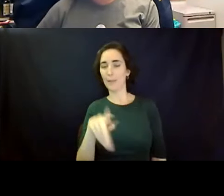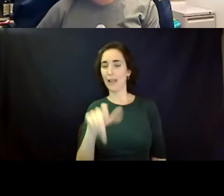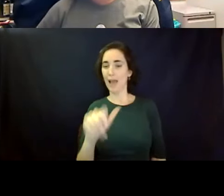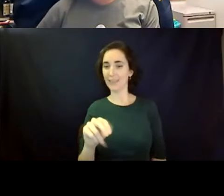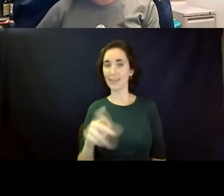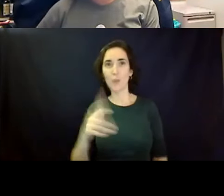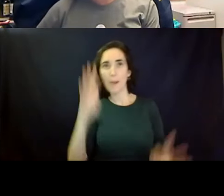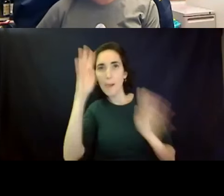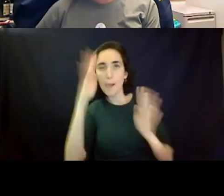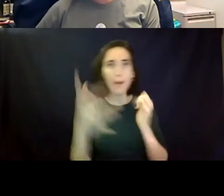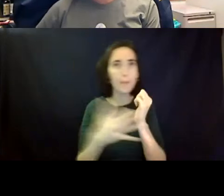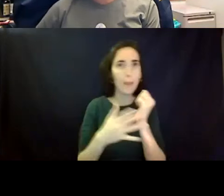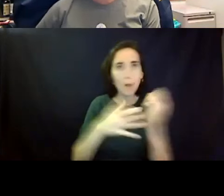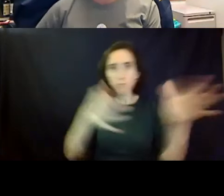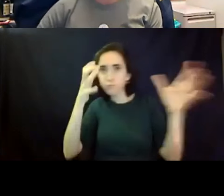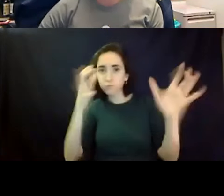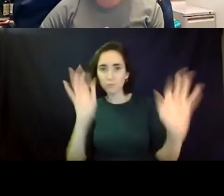you can